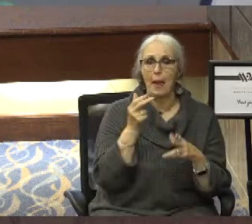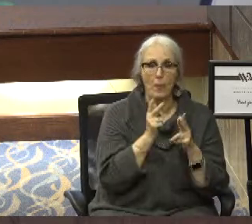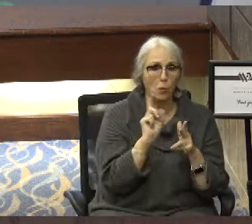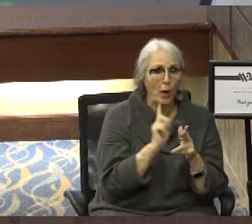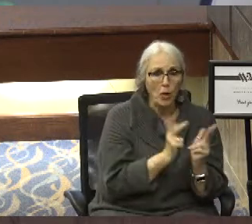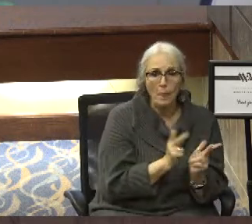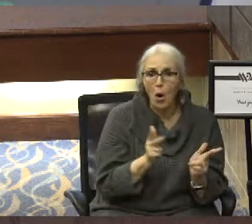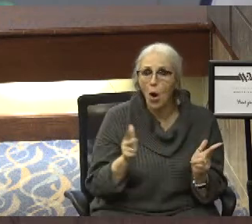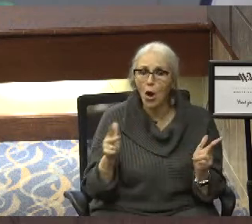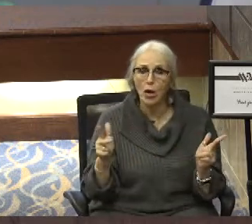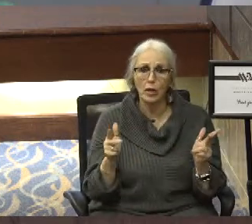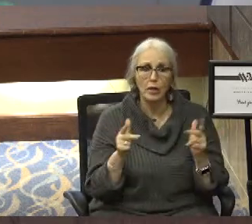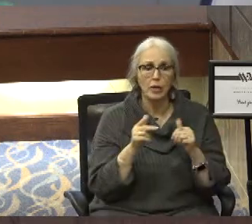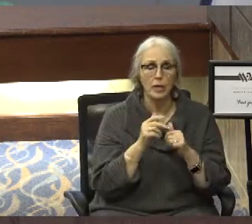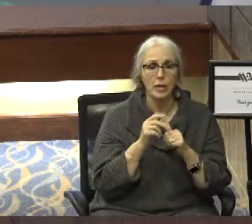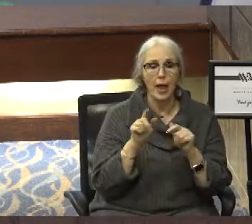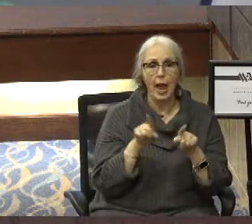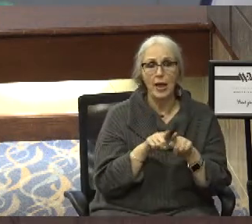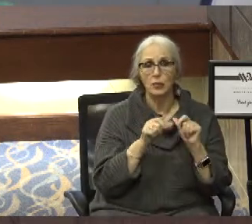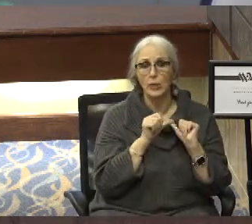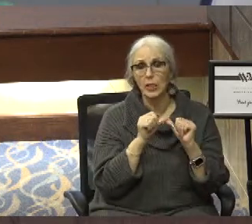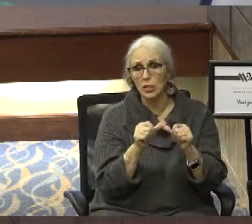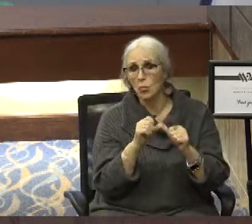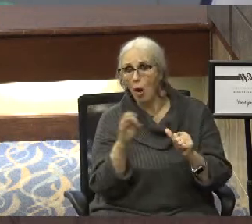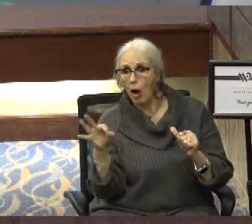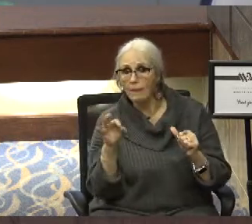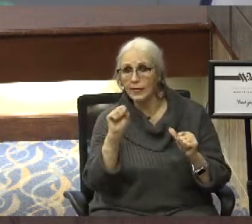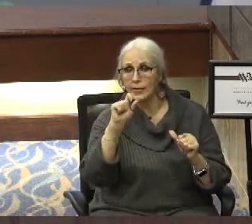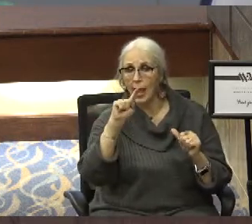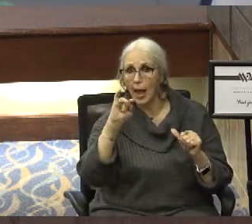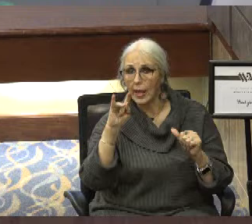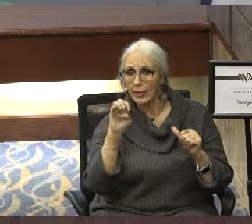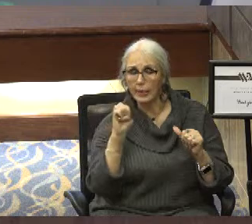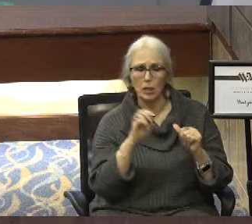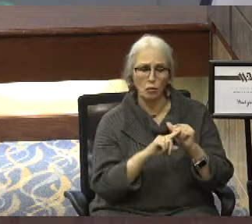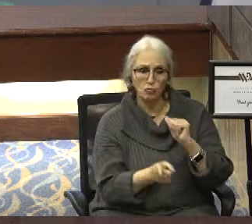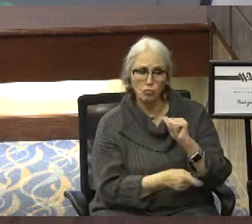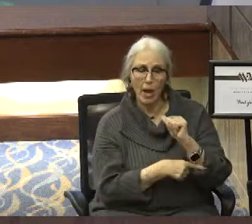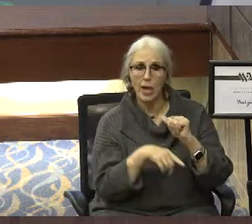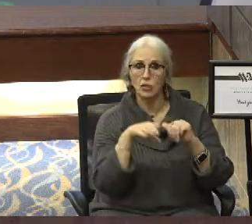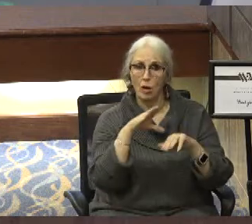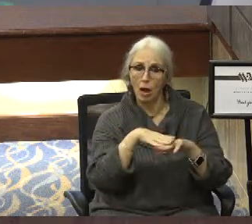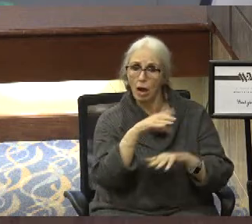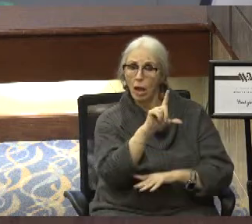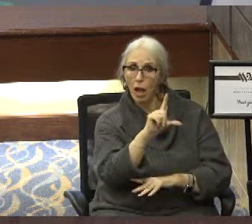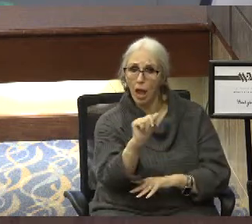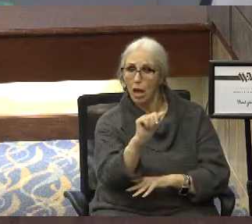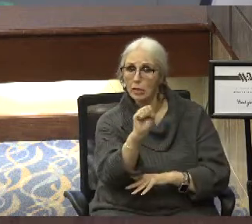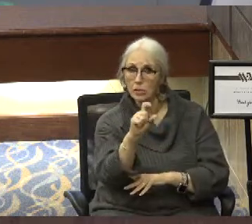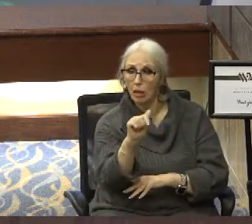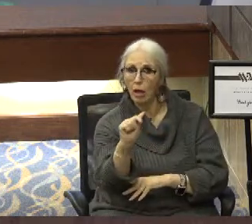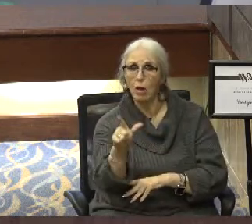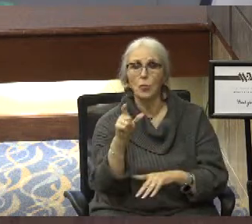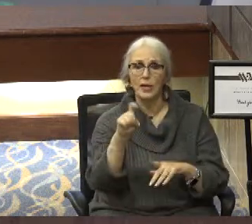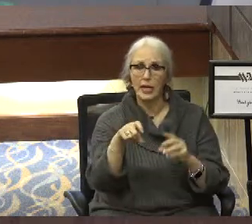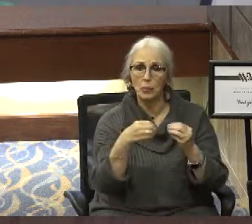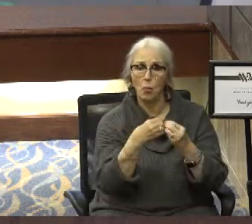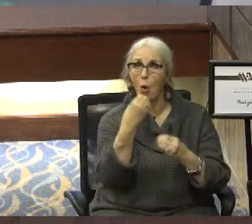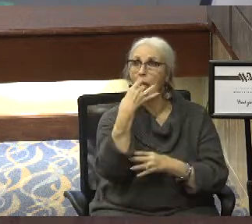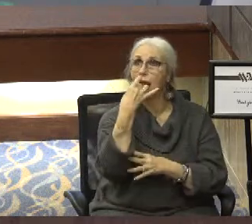locations. As we move our way off-site, like there's trash on LaSalle or we need additional lighting on